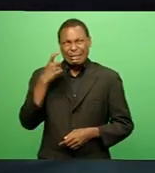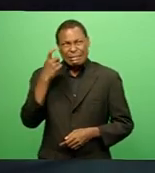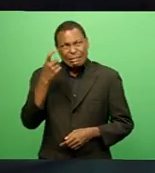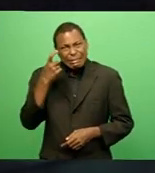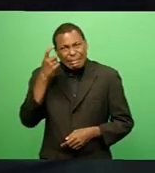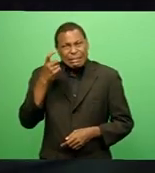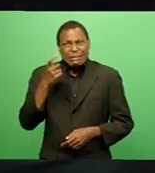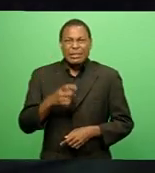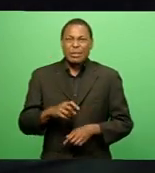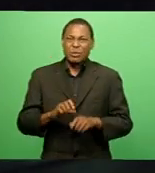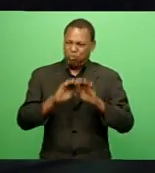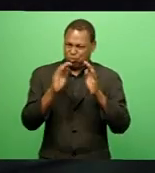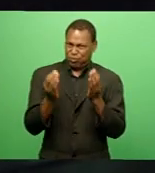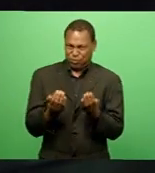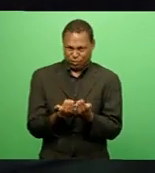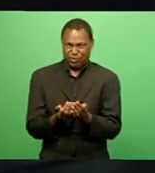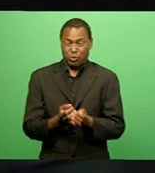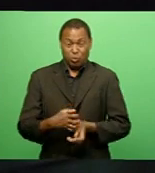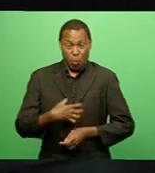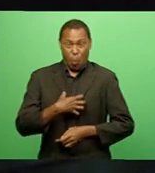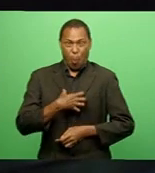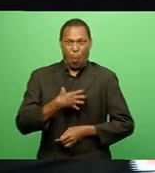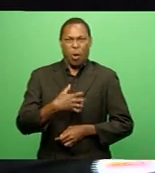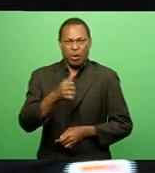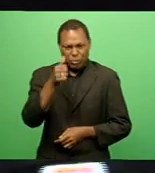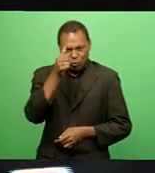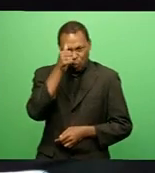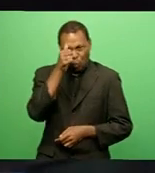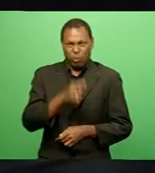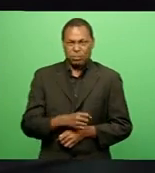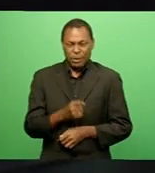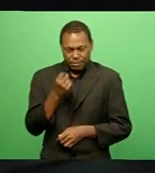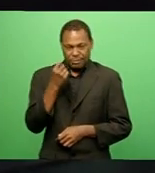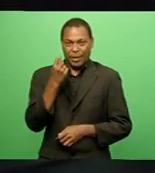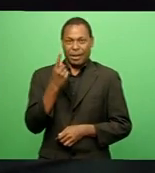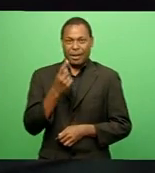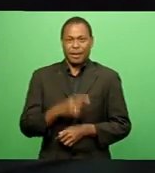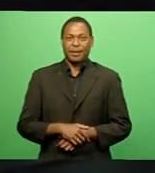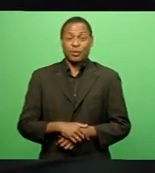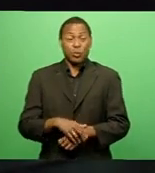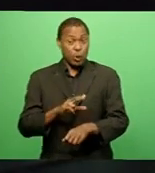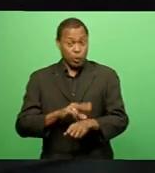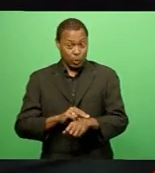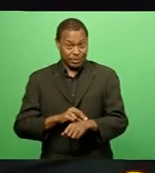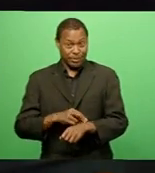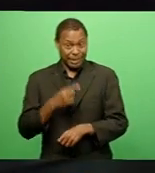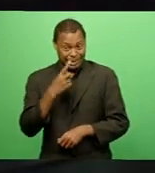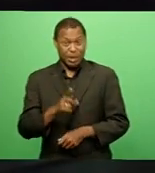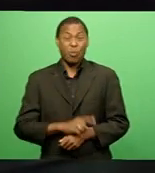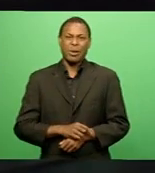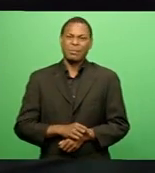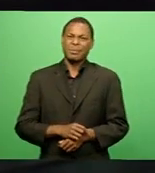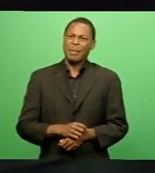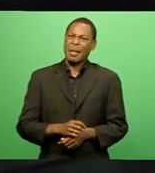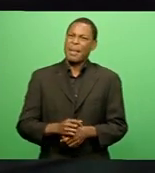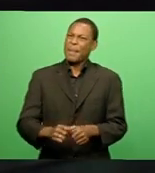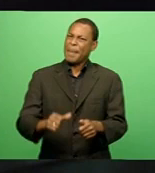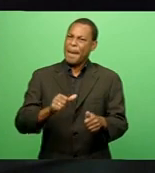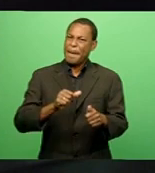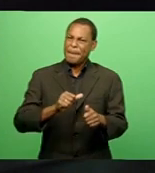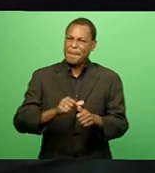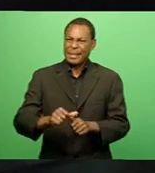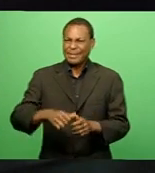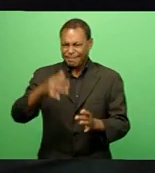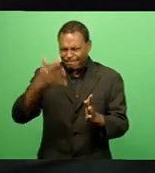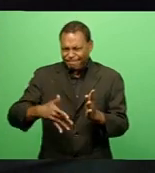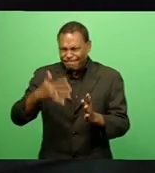is increasingly becoming more recognized. Now, Dr. Taid says the best statistics that they have estimates that the national prevalence